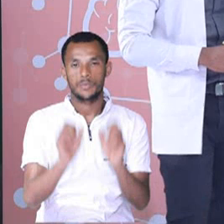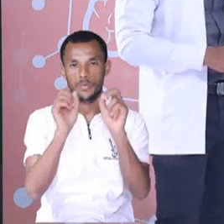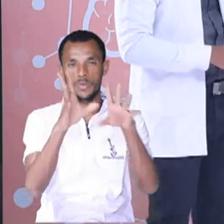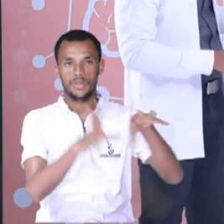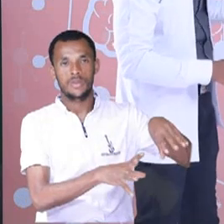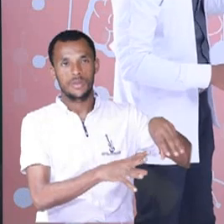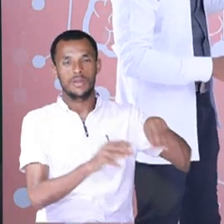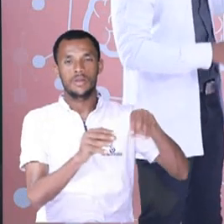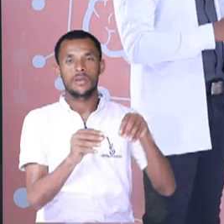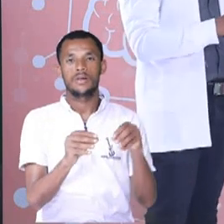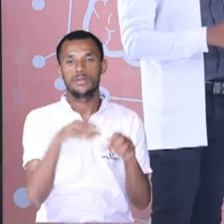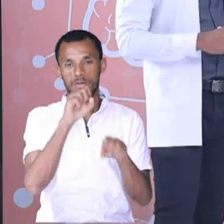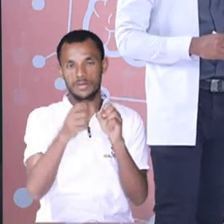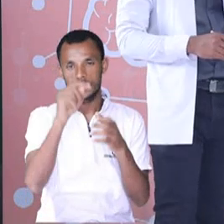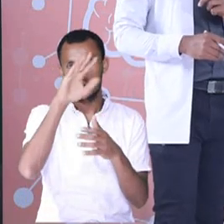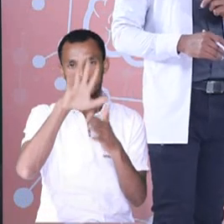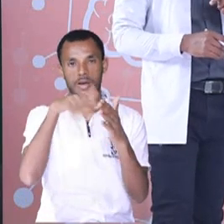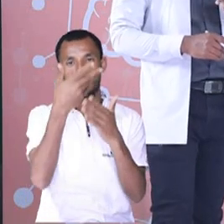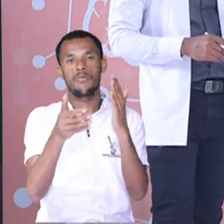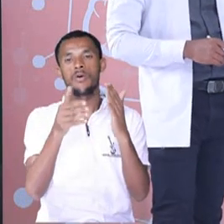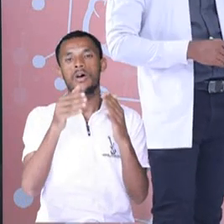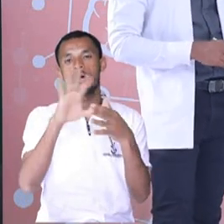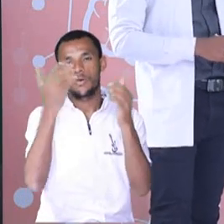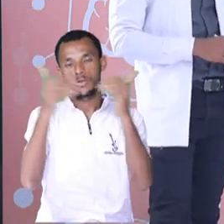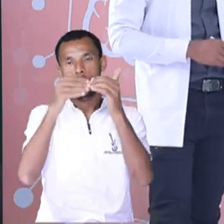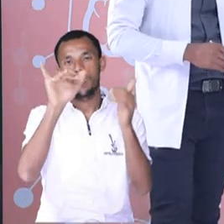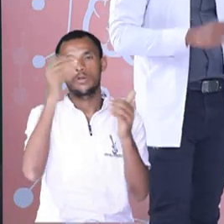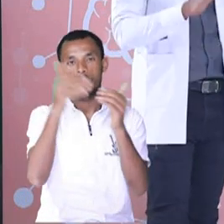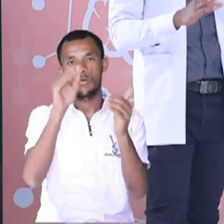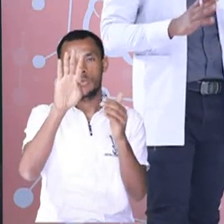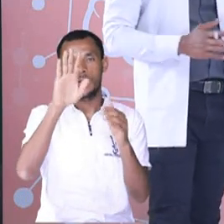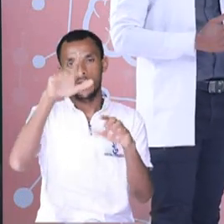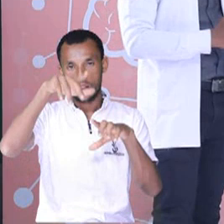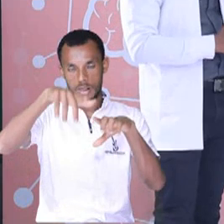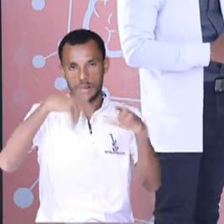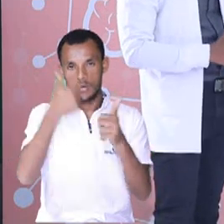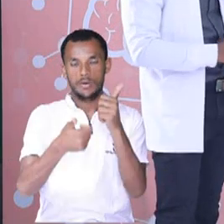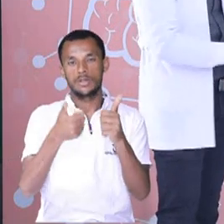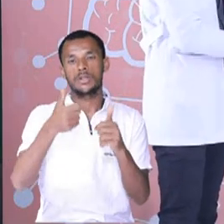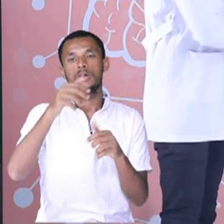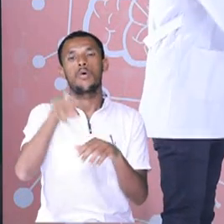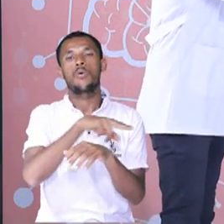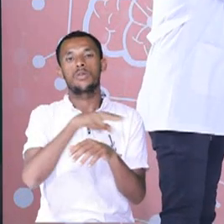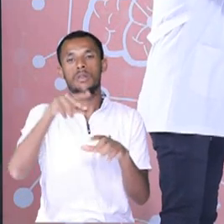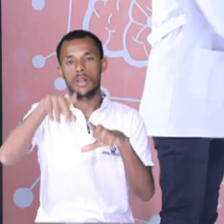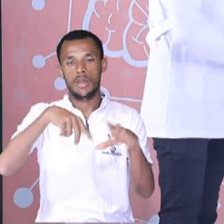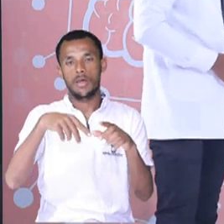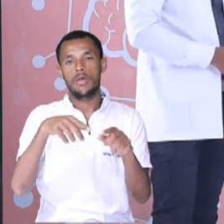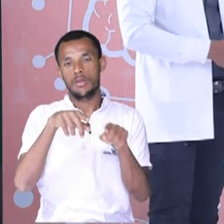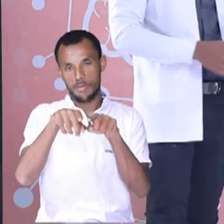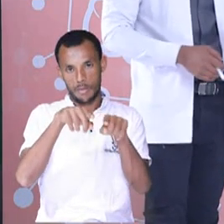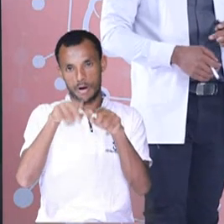Okay, students. So the graph of an equation of y is equal to b is a line which is a horizontal line which is